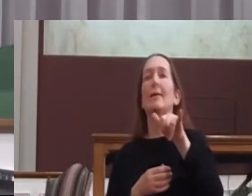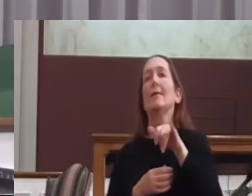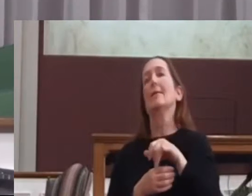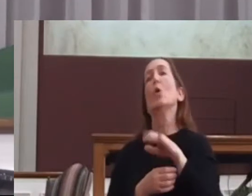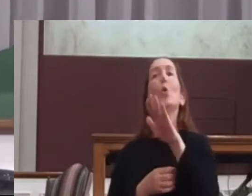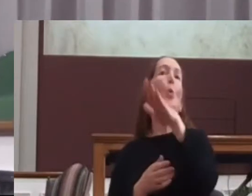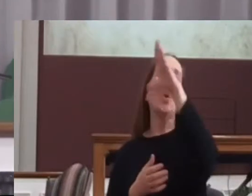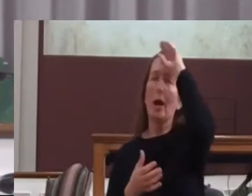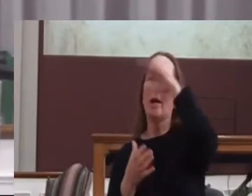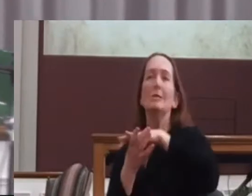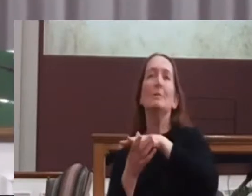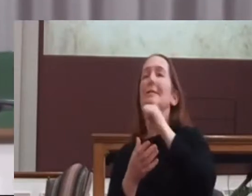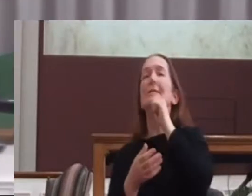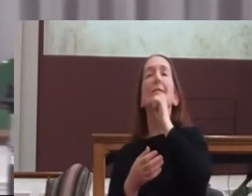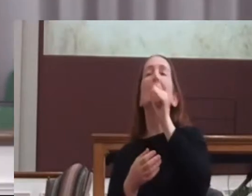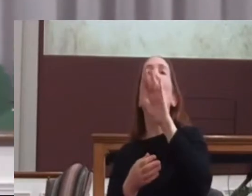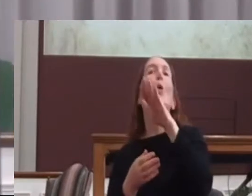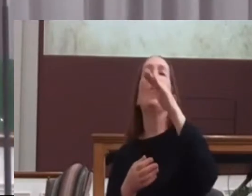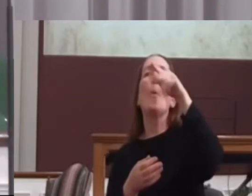You can laugh.